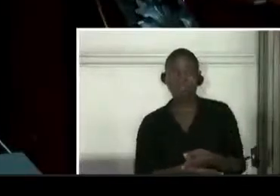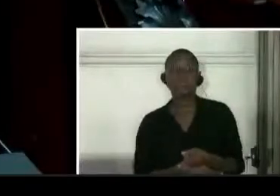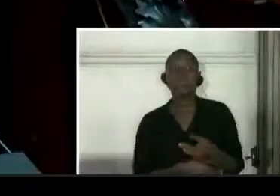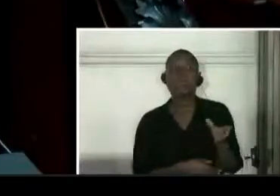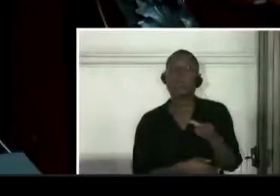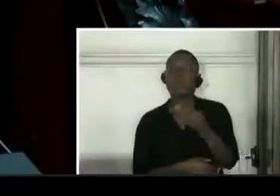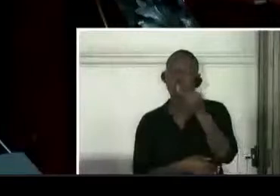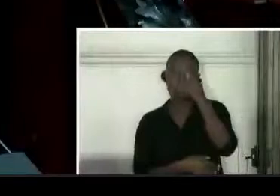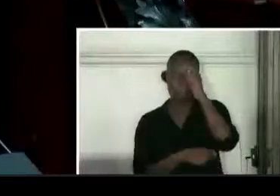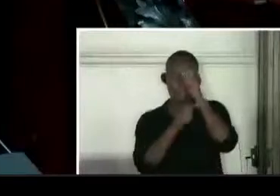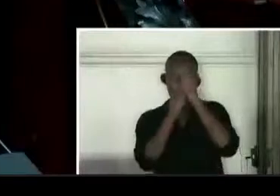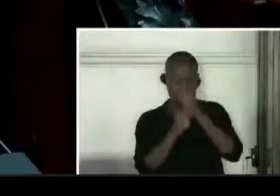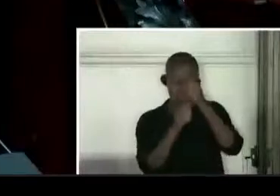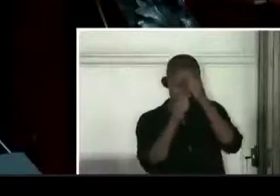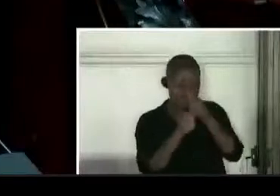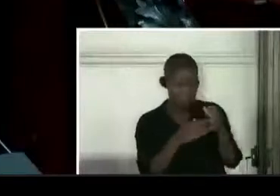endlini,